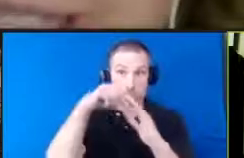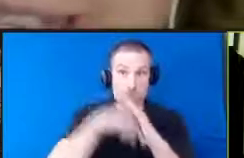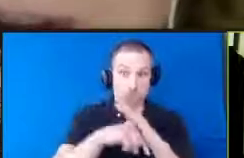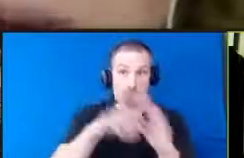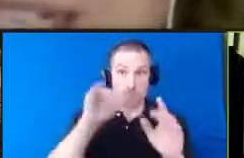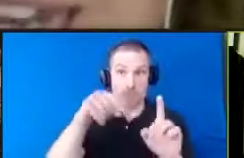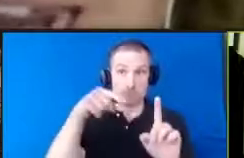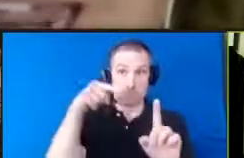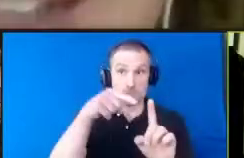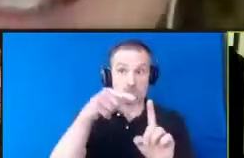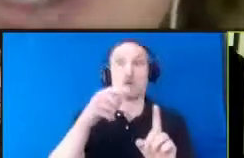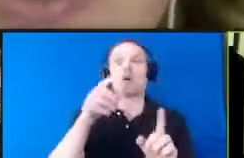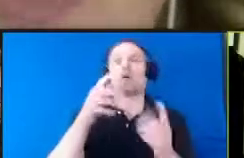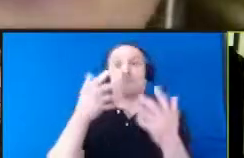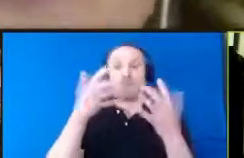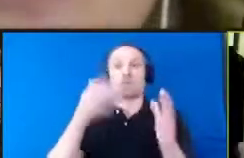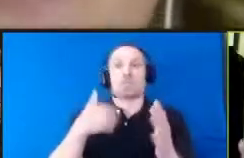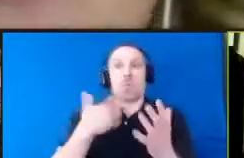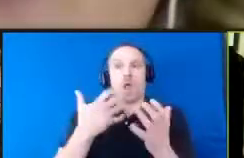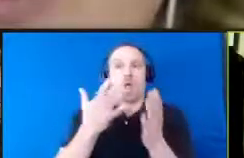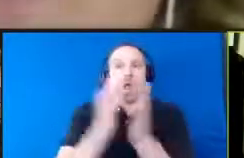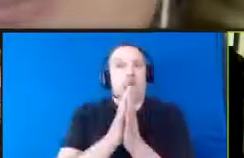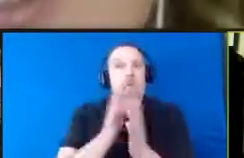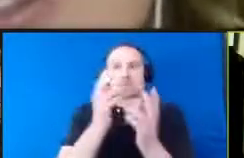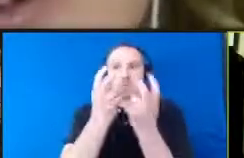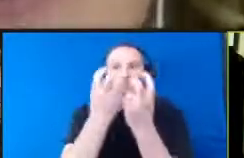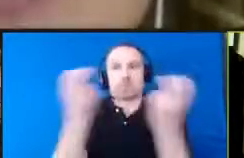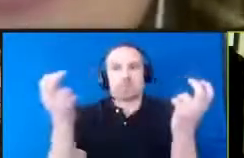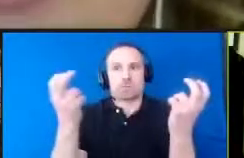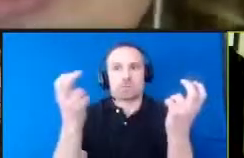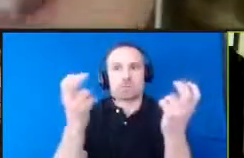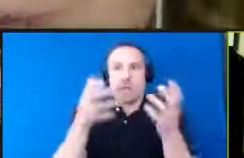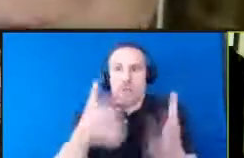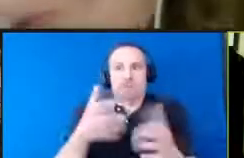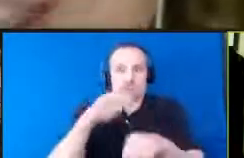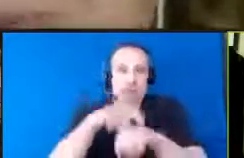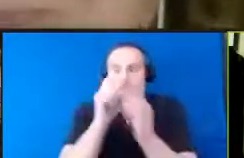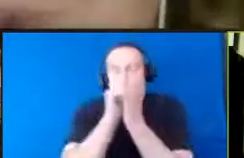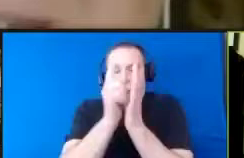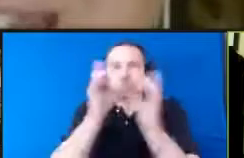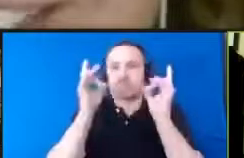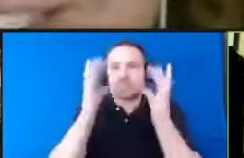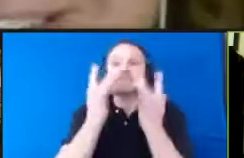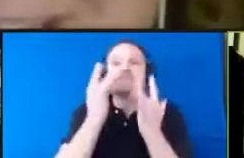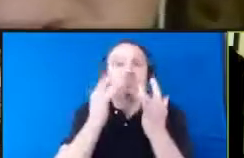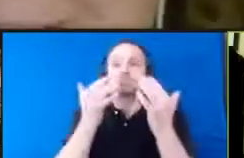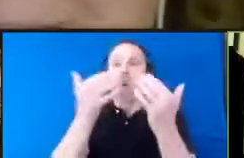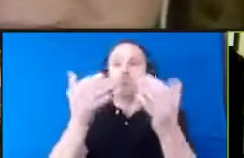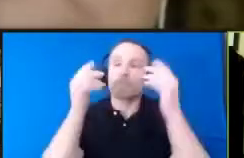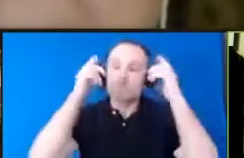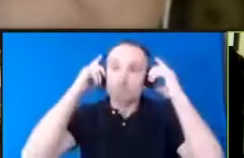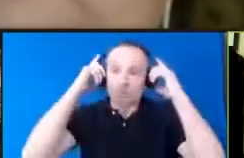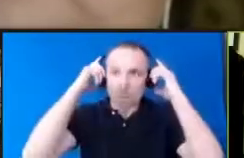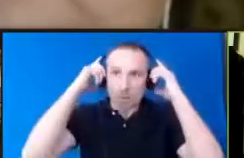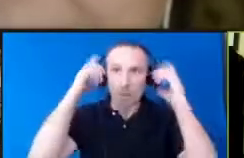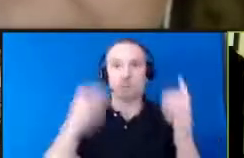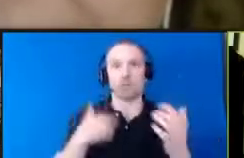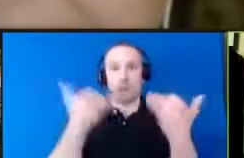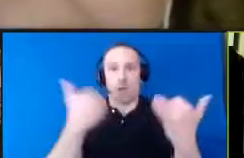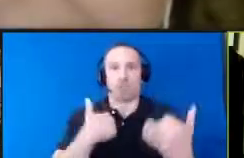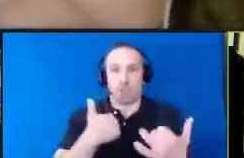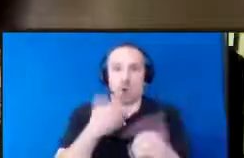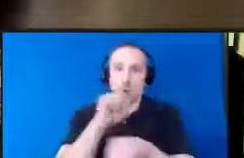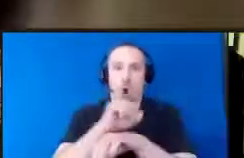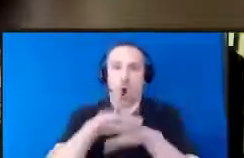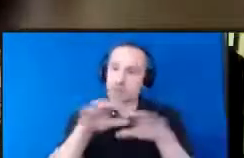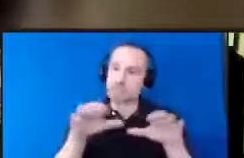from the audience that I want to ask, and we've got about 1 minute. So if you could, go ahead. So we're working actively on